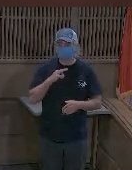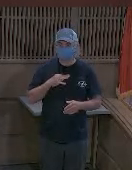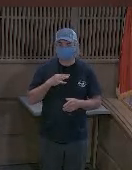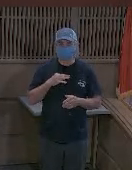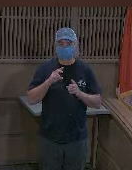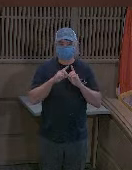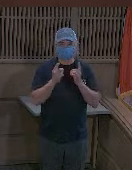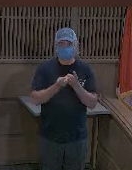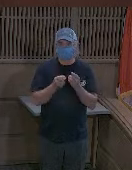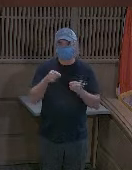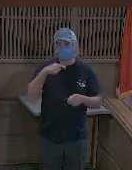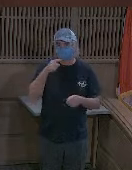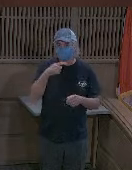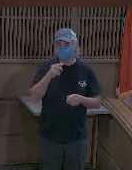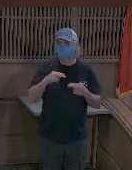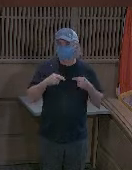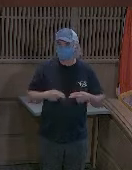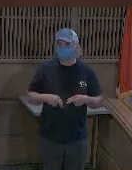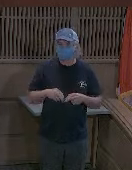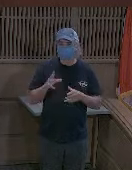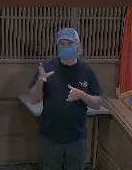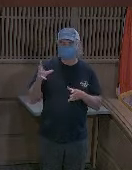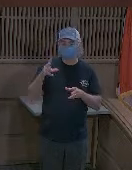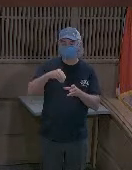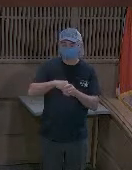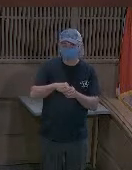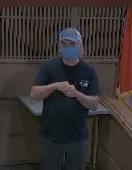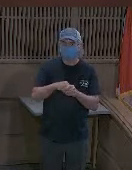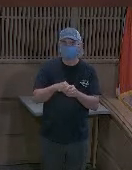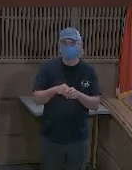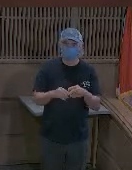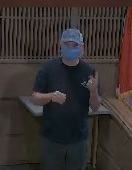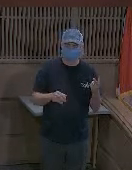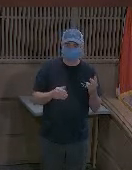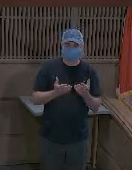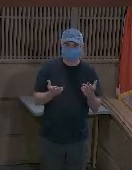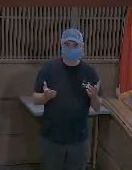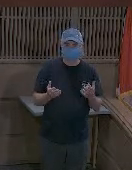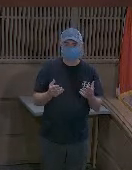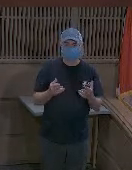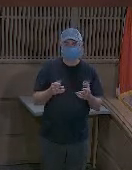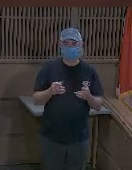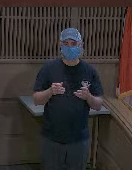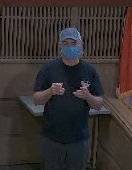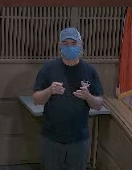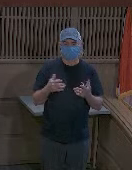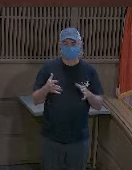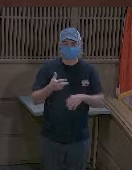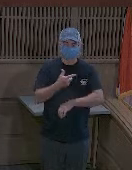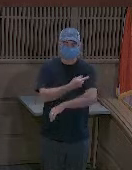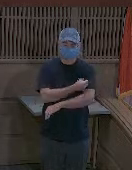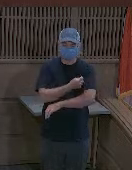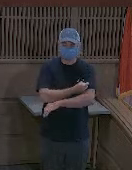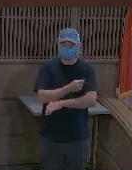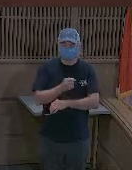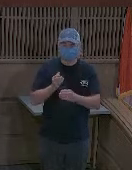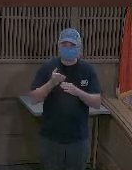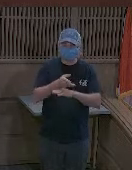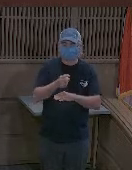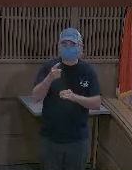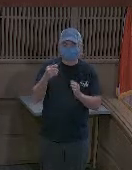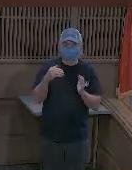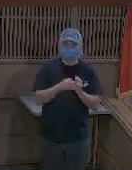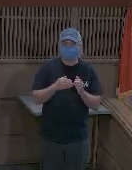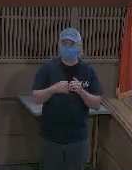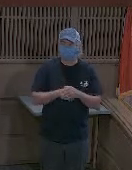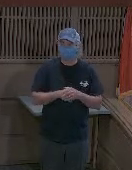putting together these two events that have already vaccinated well over 1,000 people. In fact, at our last event, we